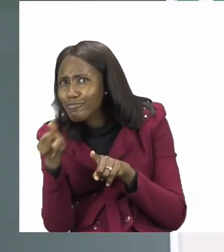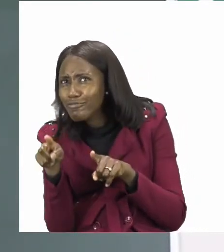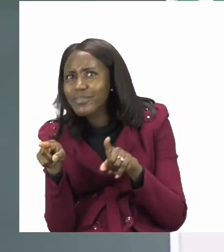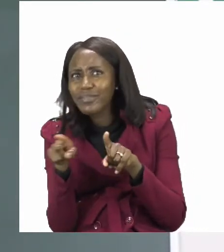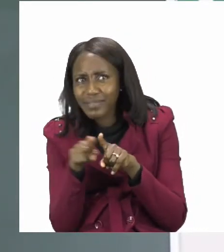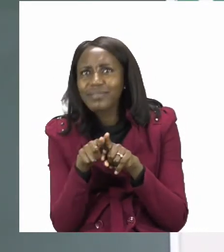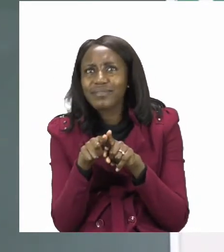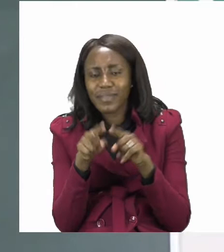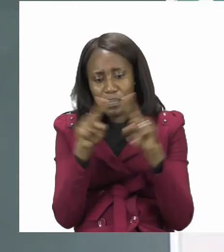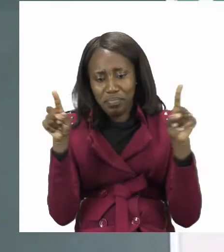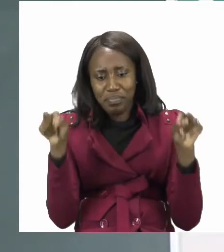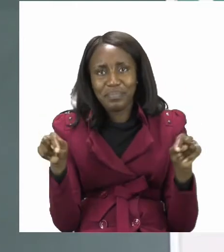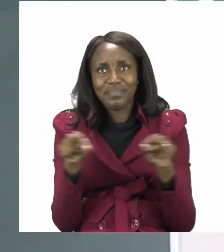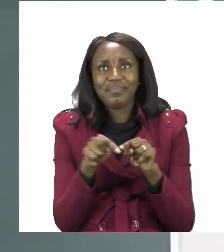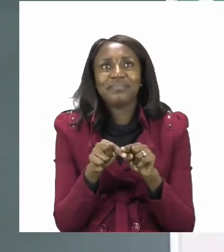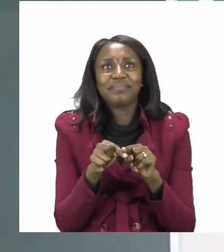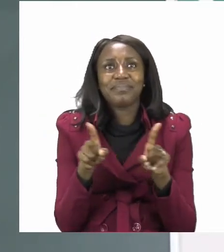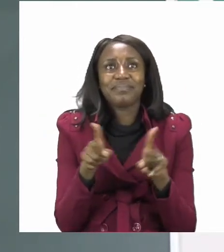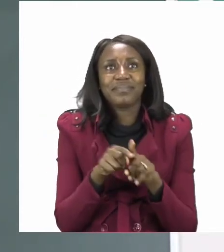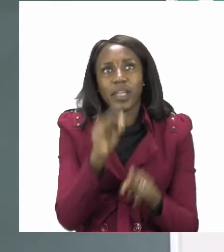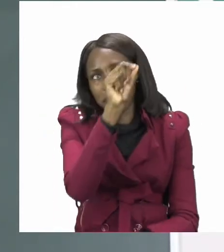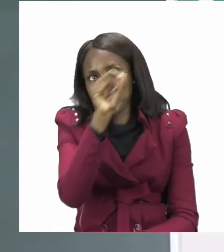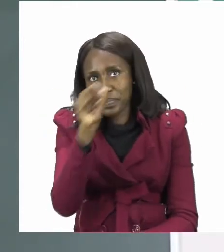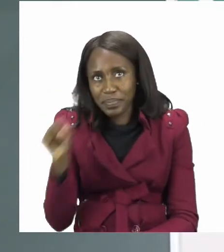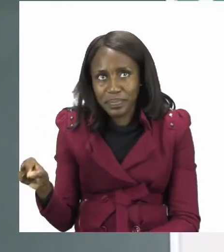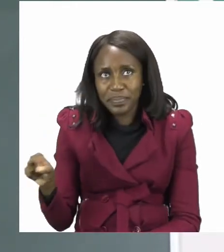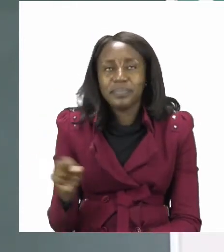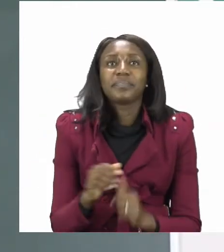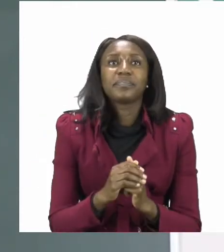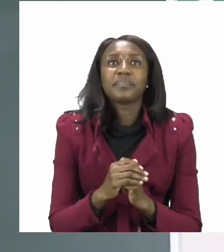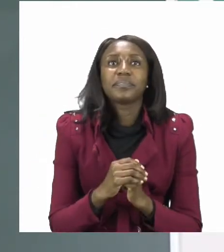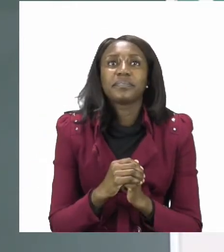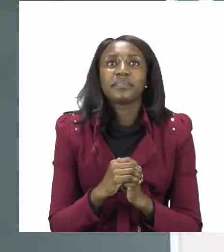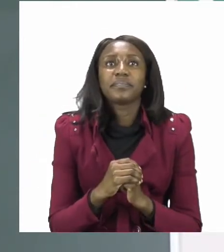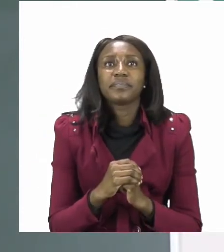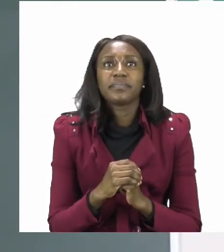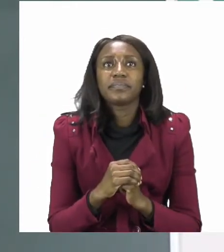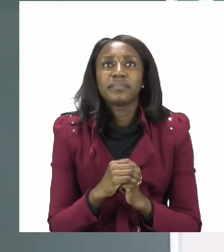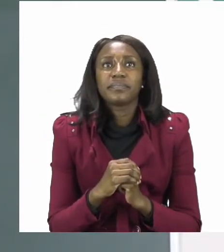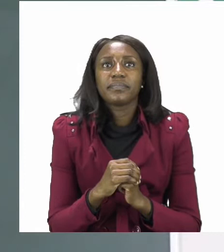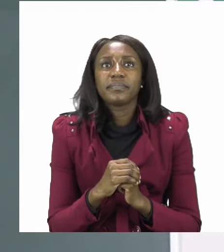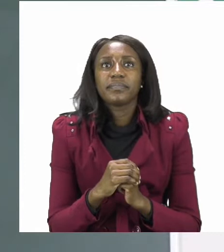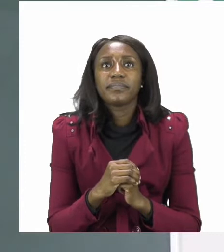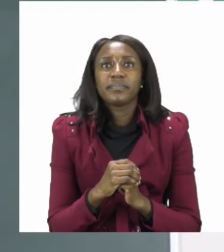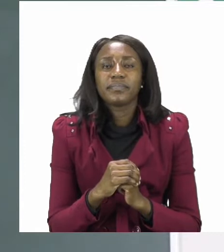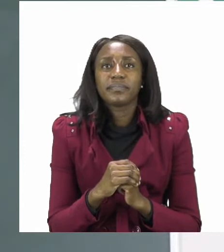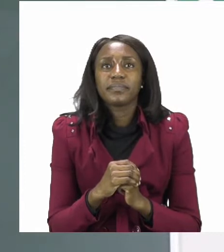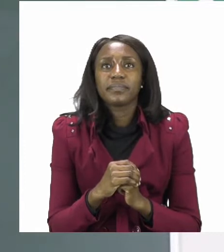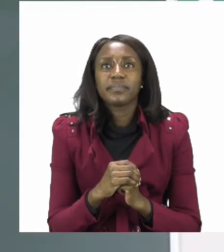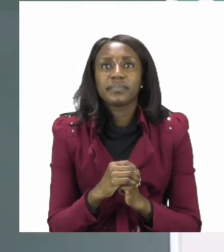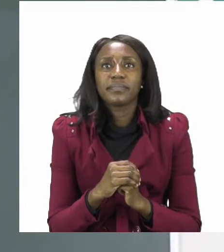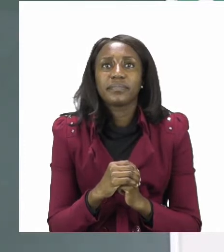a rectangle. So go ahead and draw a line from the rectangular prism to the